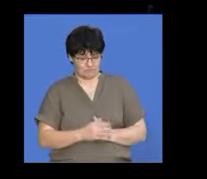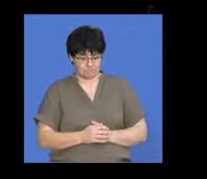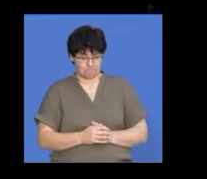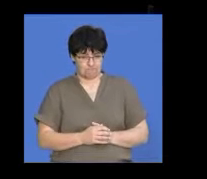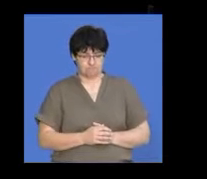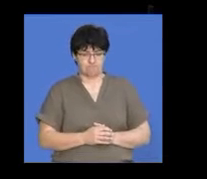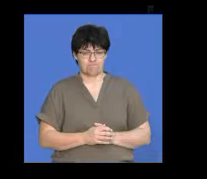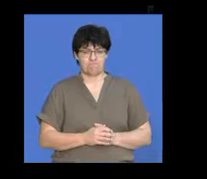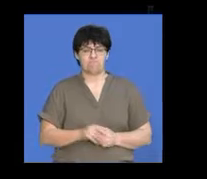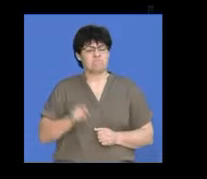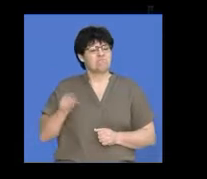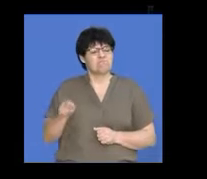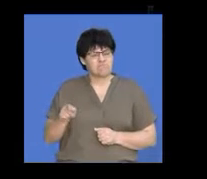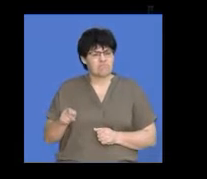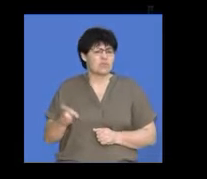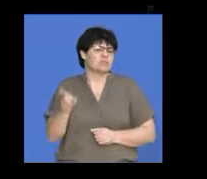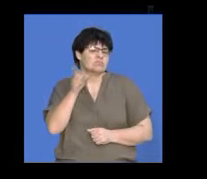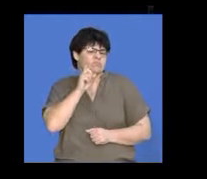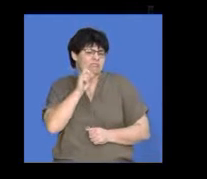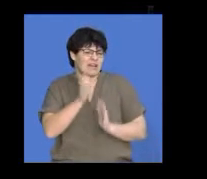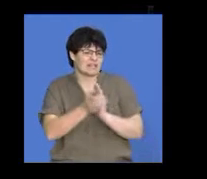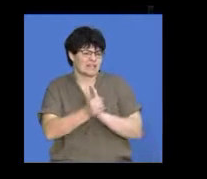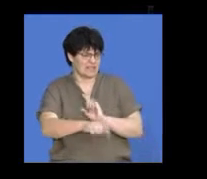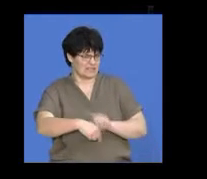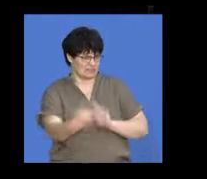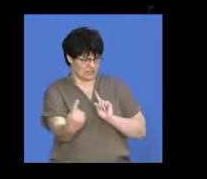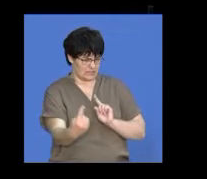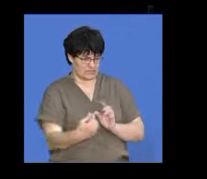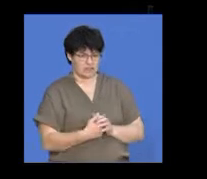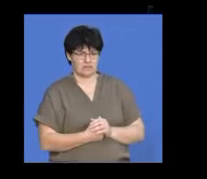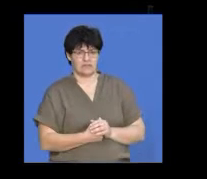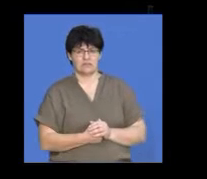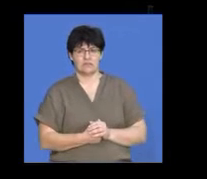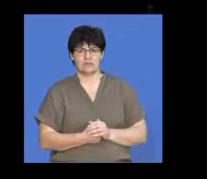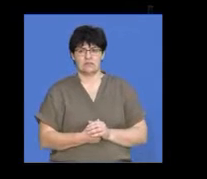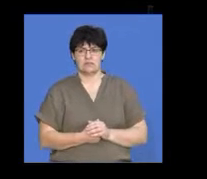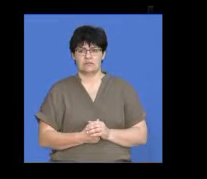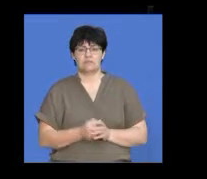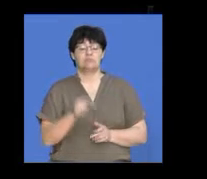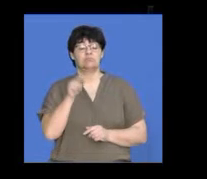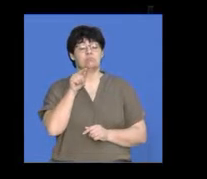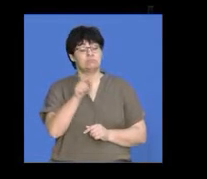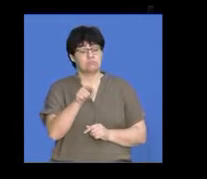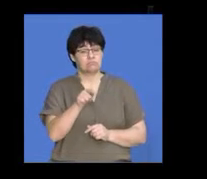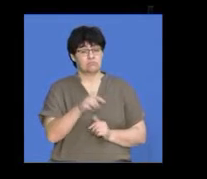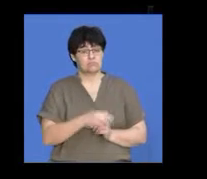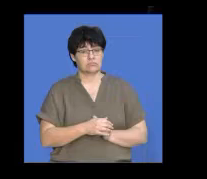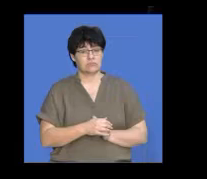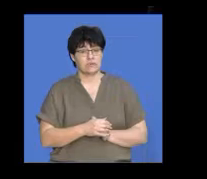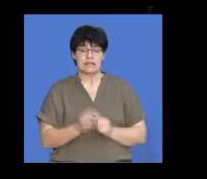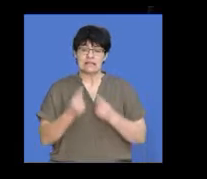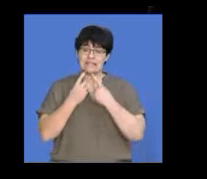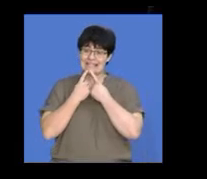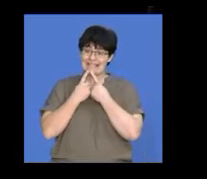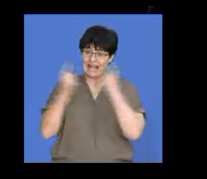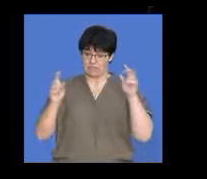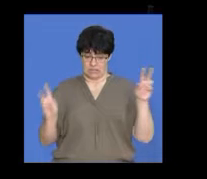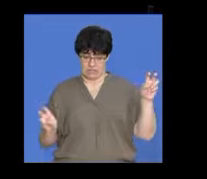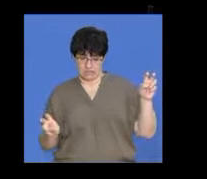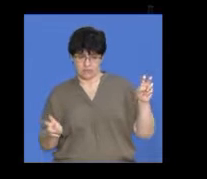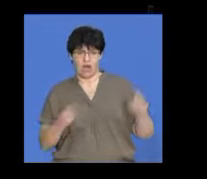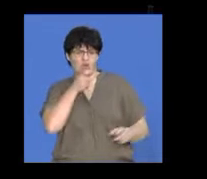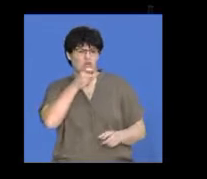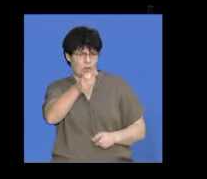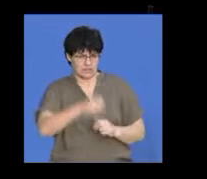So this question is now testing a different skill. It says you need to comment on the statement.